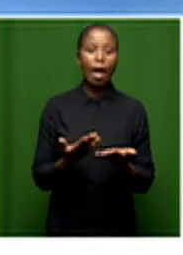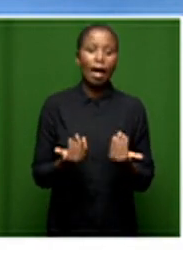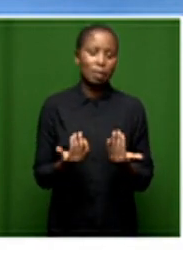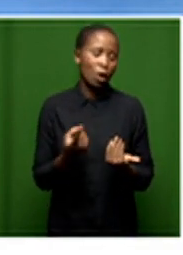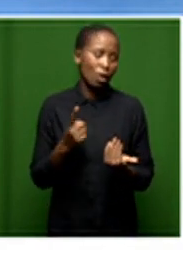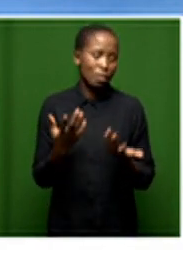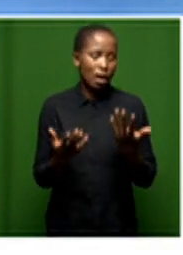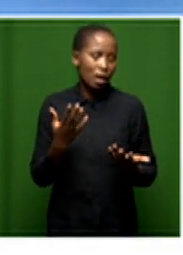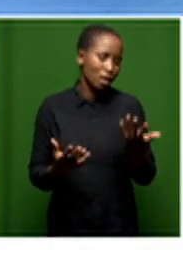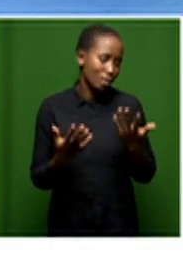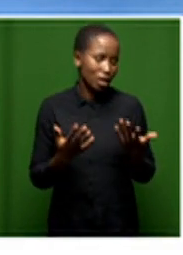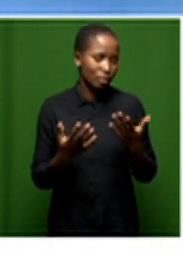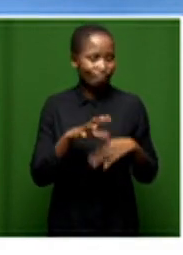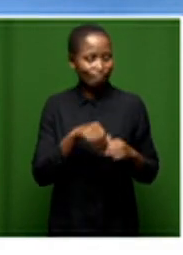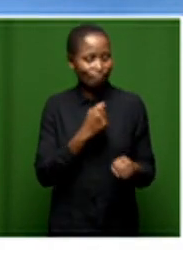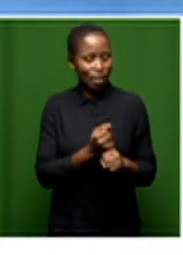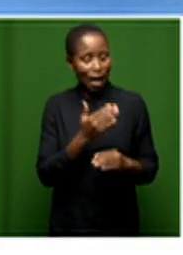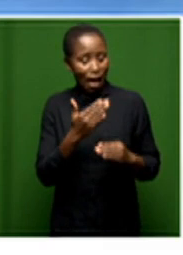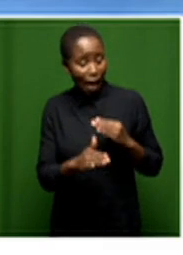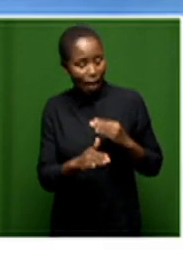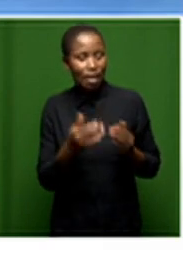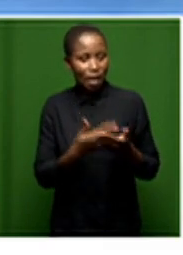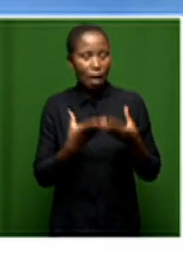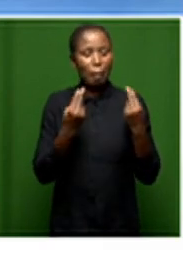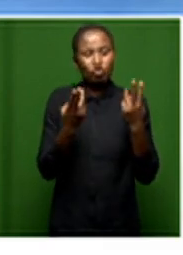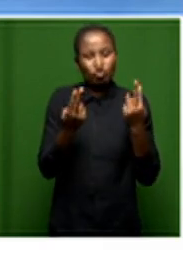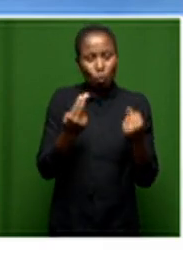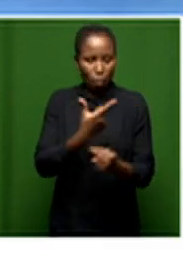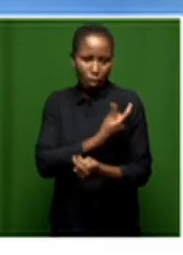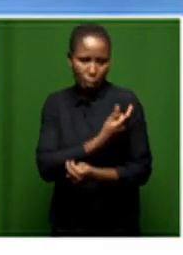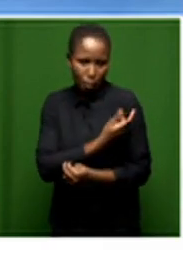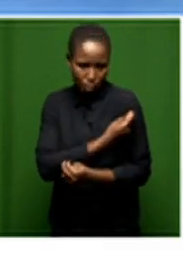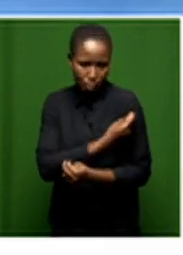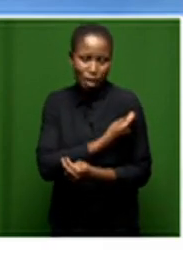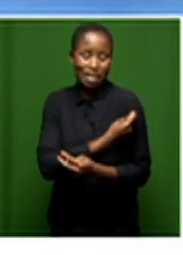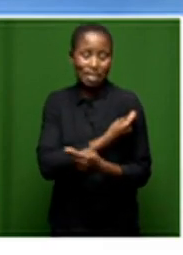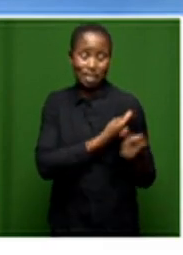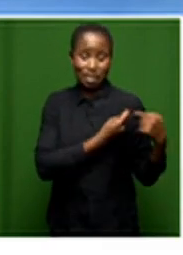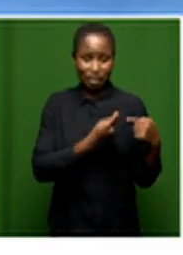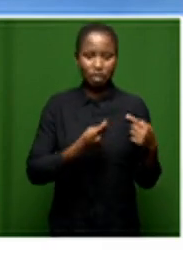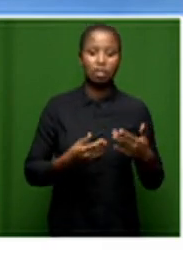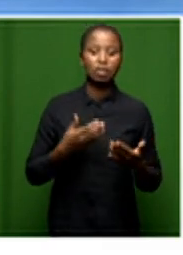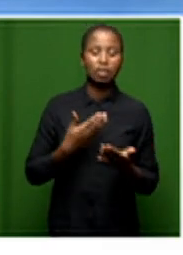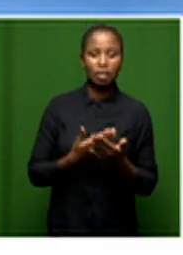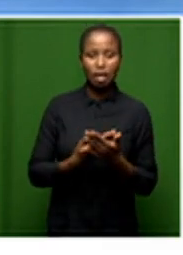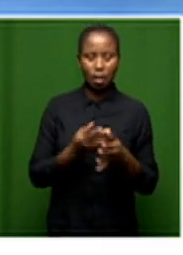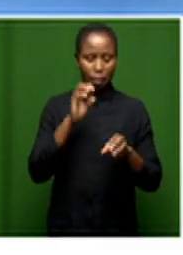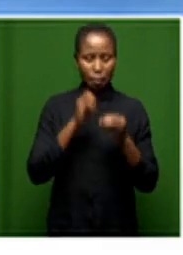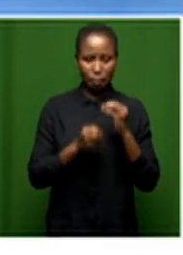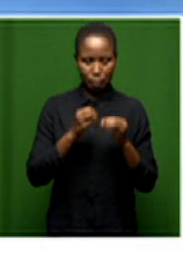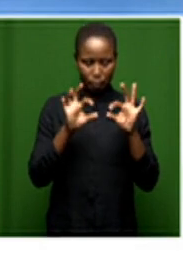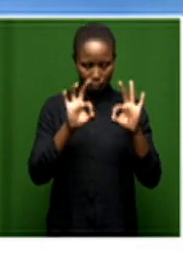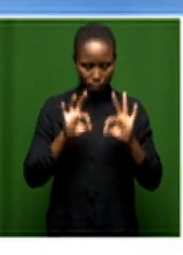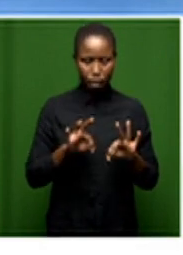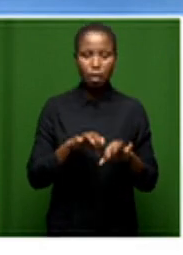the end of the year new vaccines coming on board that will have been modified to make